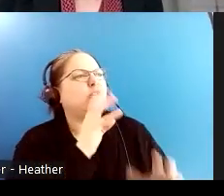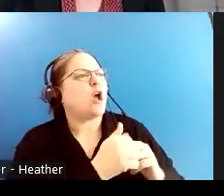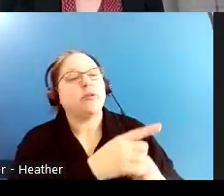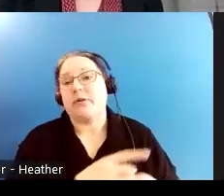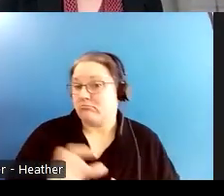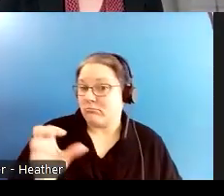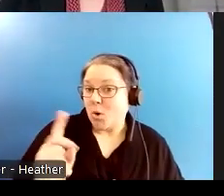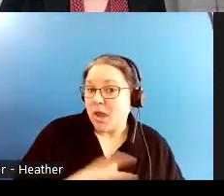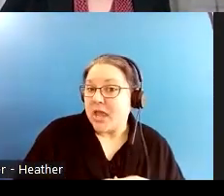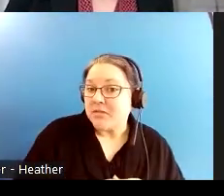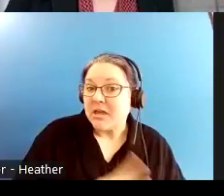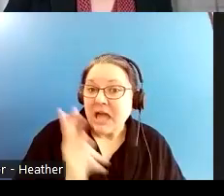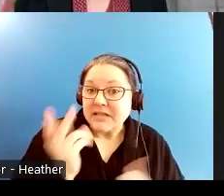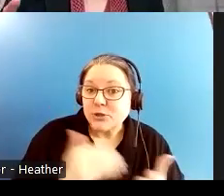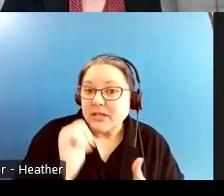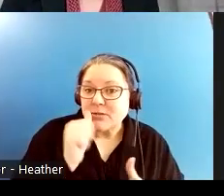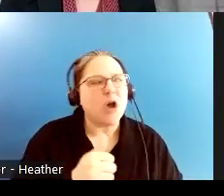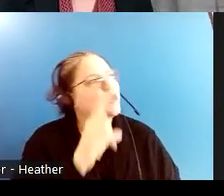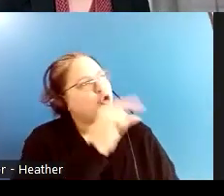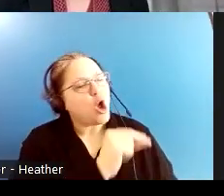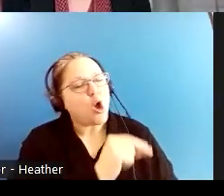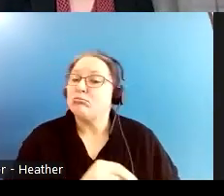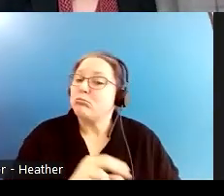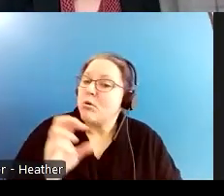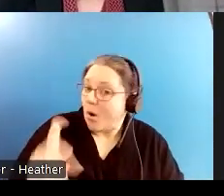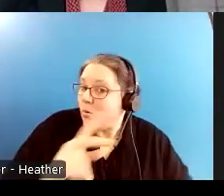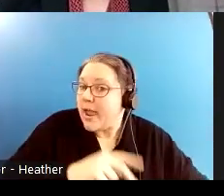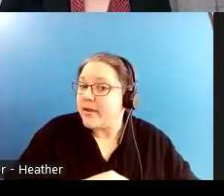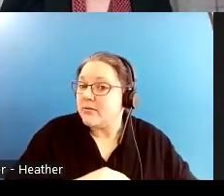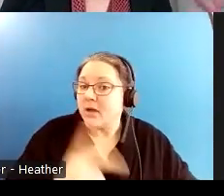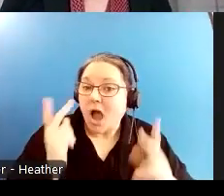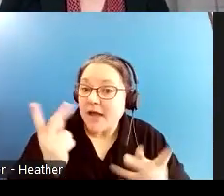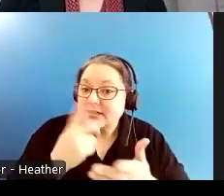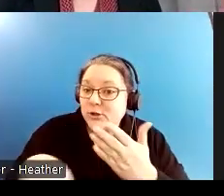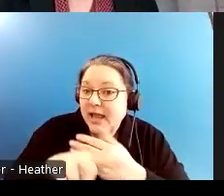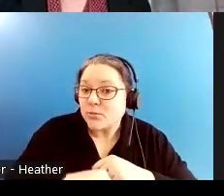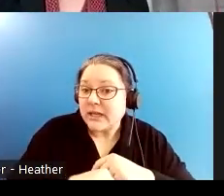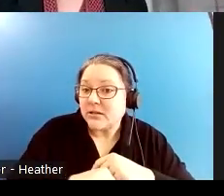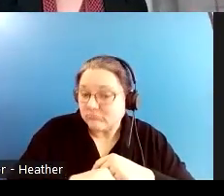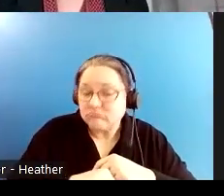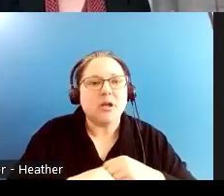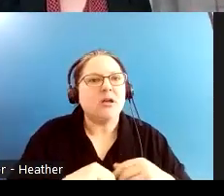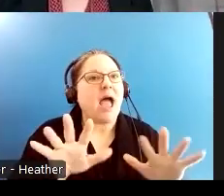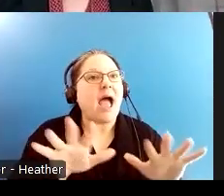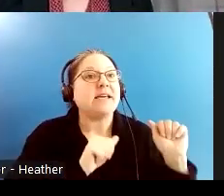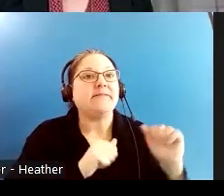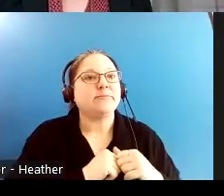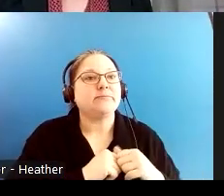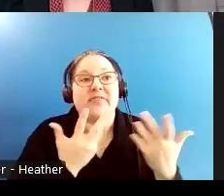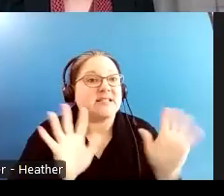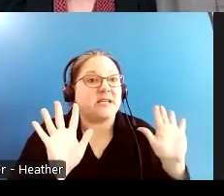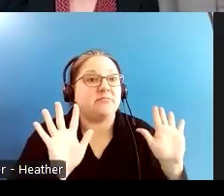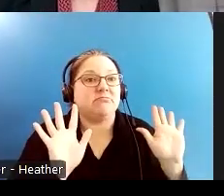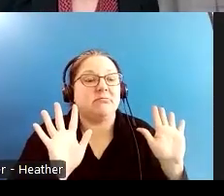tomorrow? And they're like, no. And then we're like, okay, like we'll try next week. And then maybe we try next week. And then they're like, oh, like I just need a